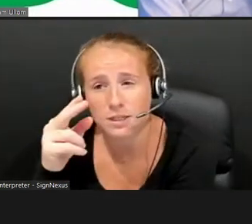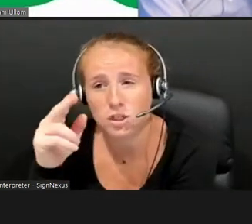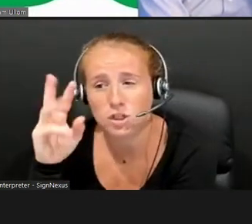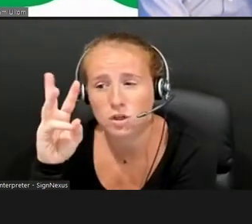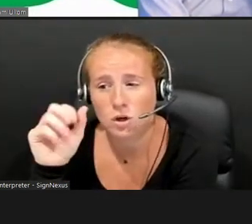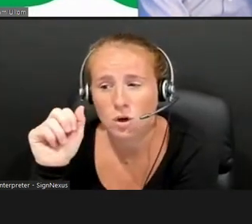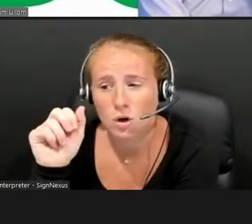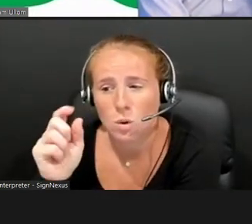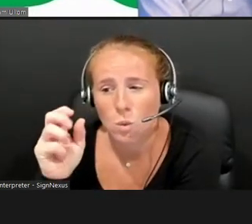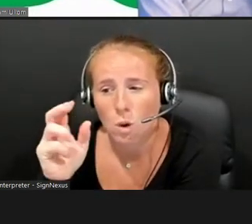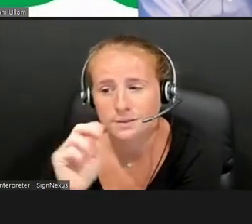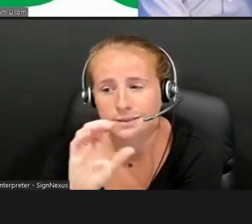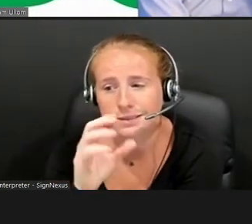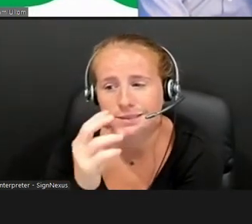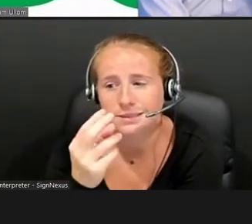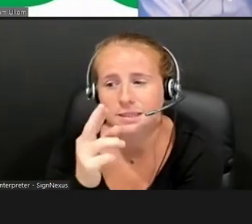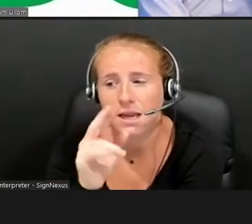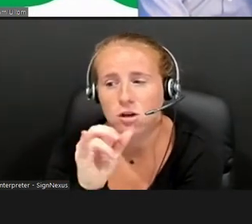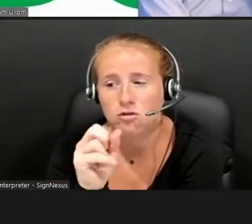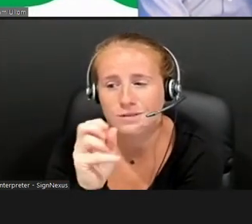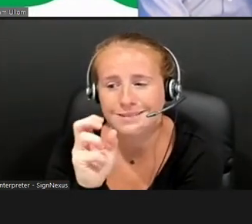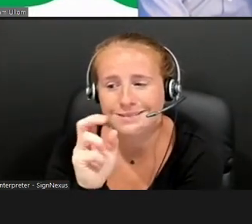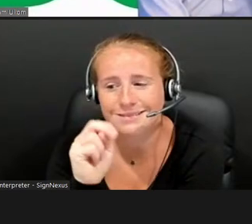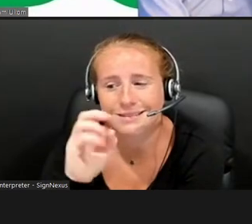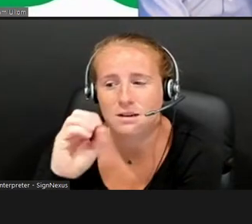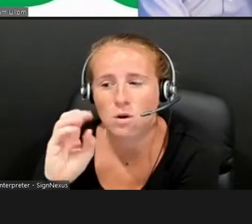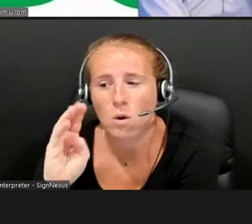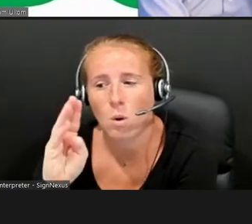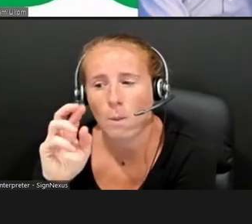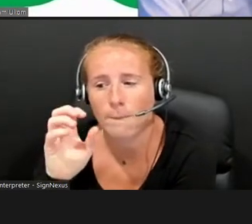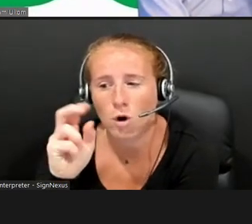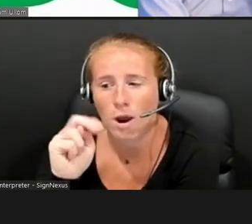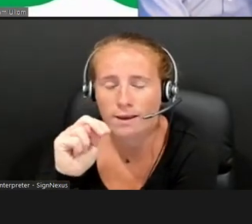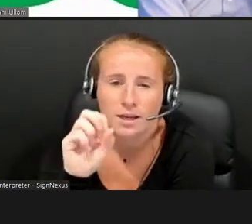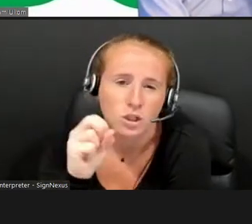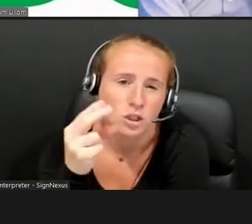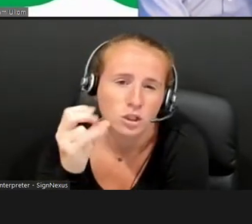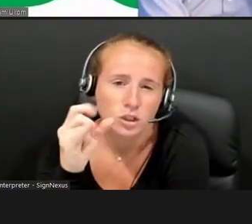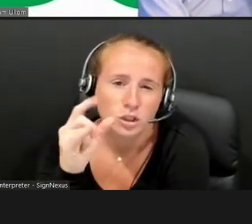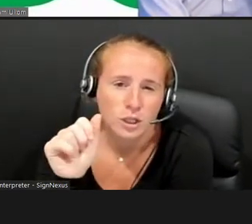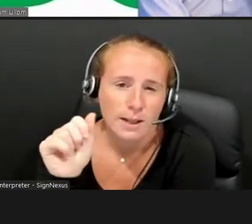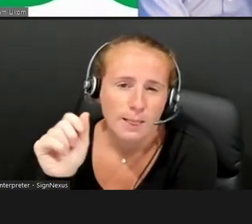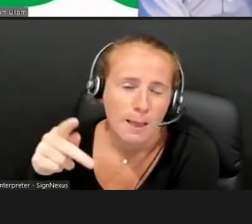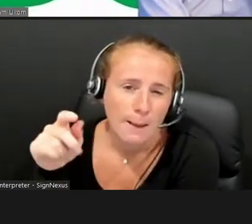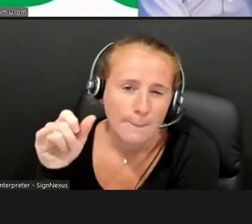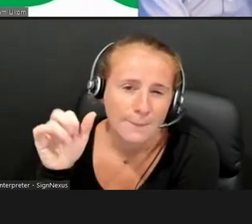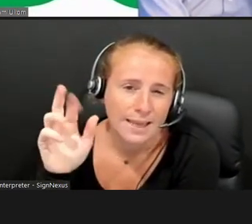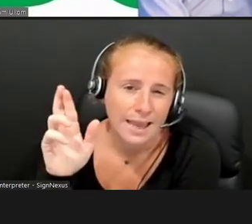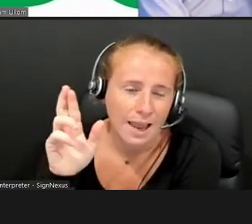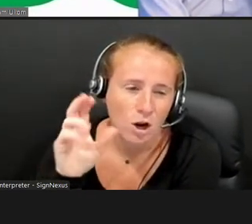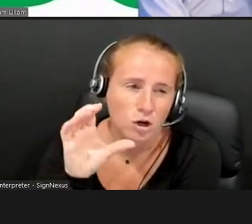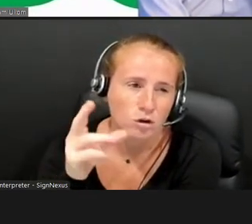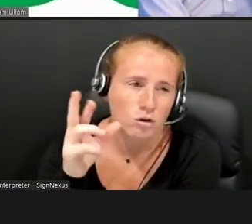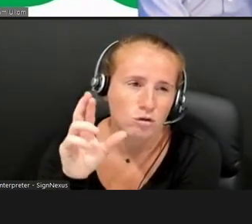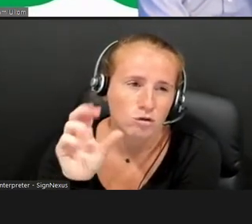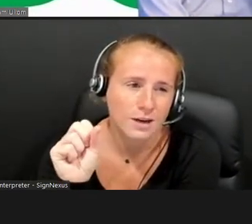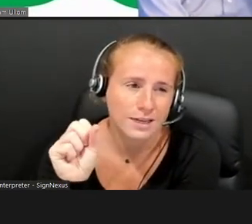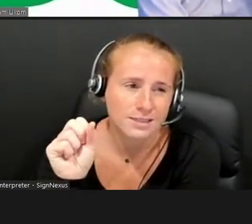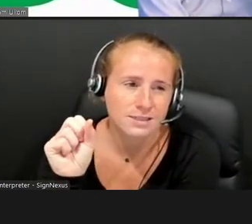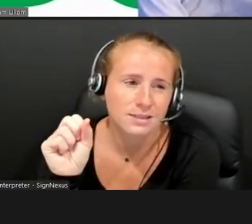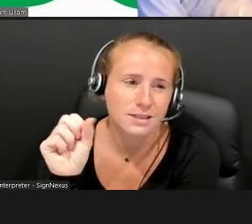Christine O'Brien Sheila Pierre Chris Castillo